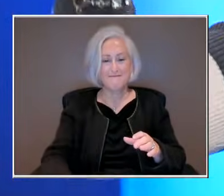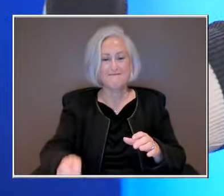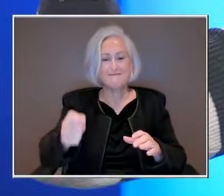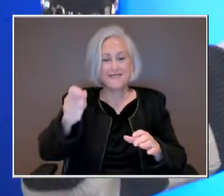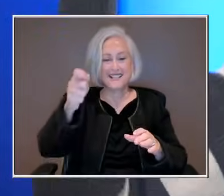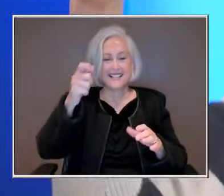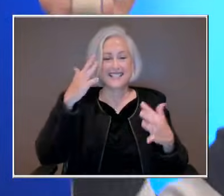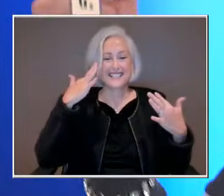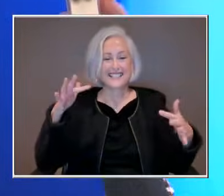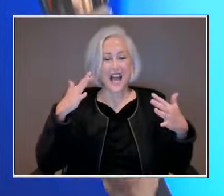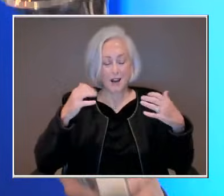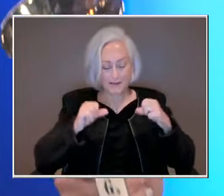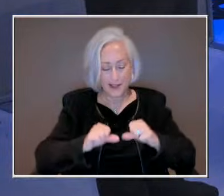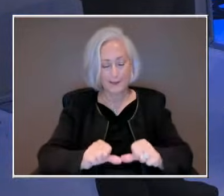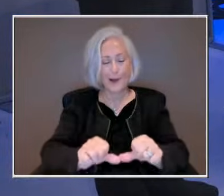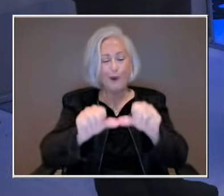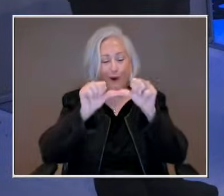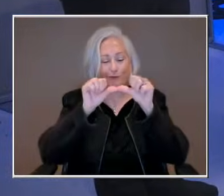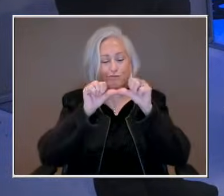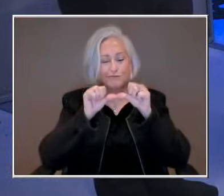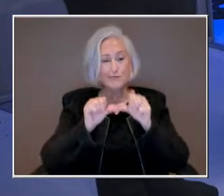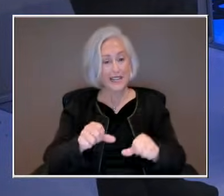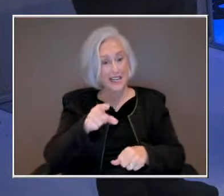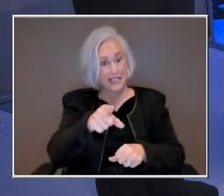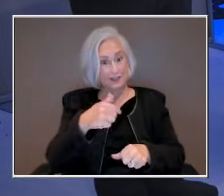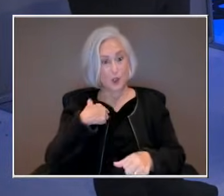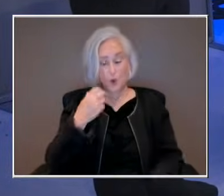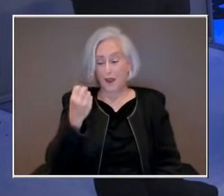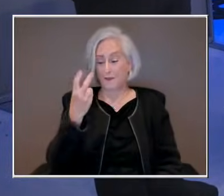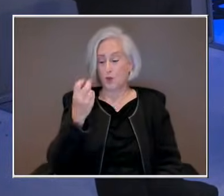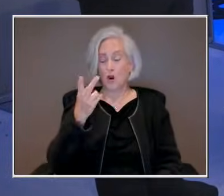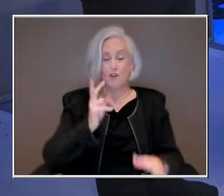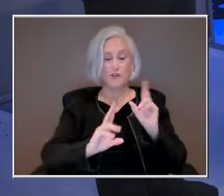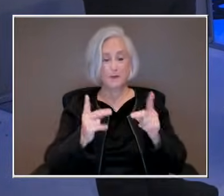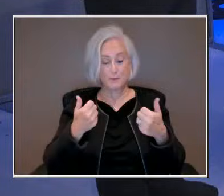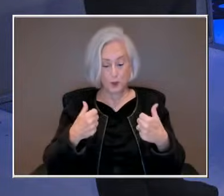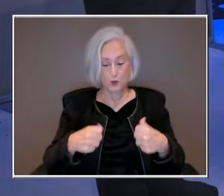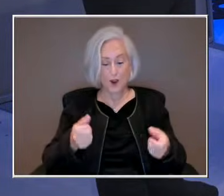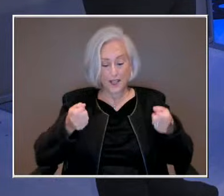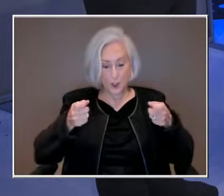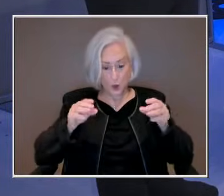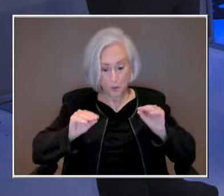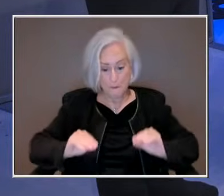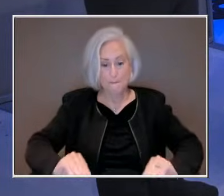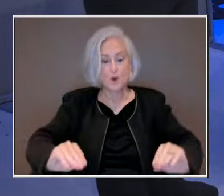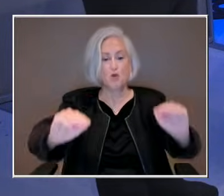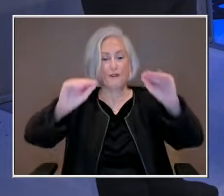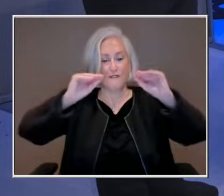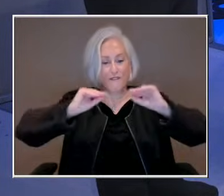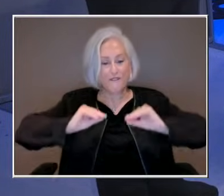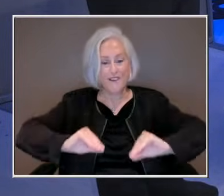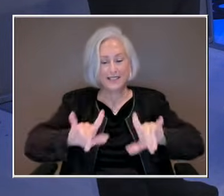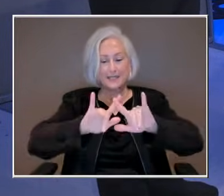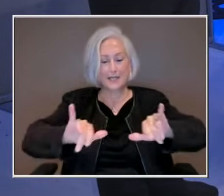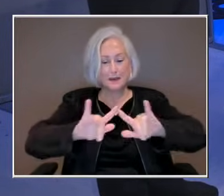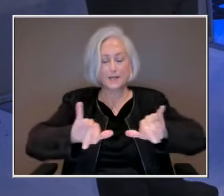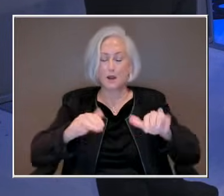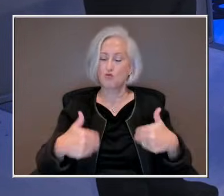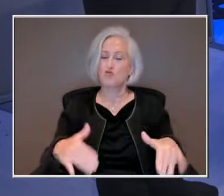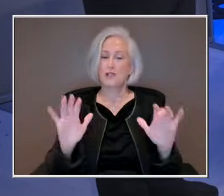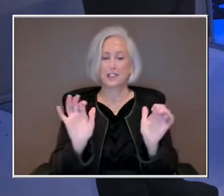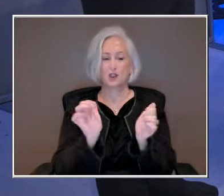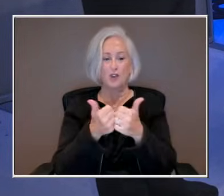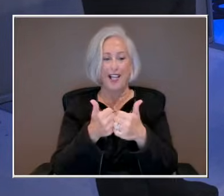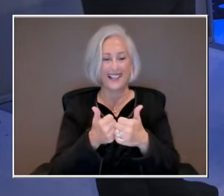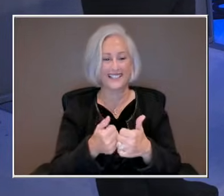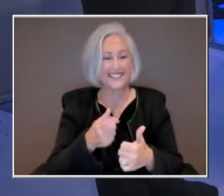And when you got 12 people trying to ring their bells at the exact same time, Yeah, that's. it's a challenge. I feel like you just can't help but smile.